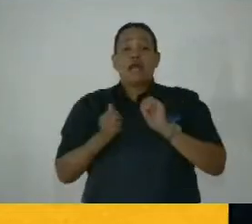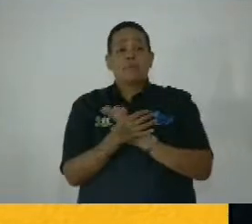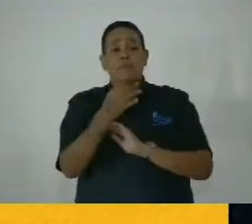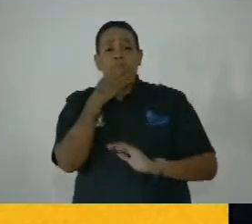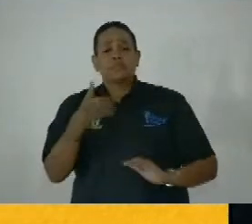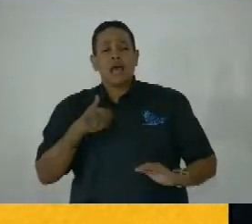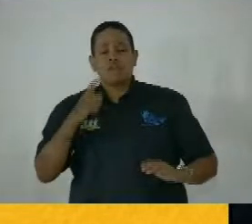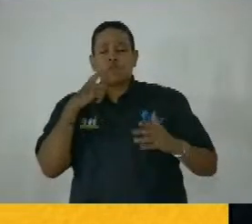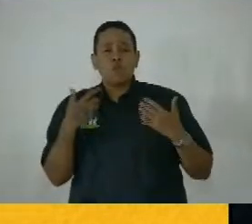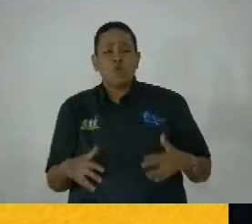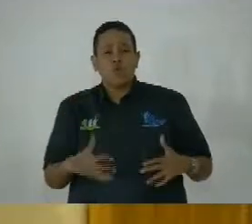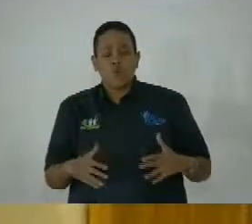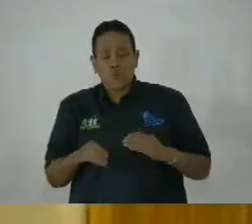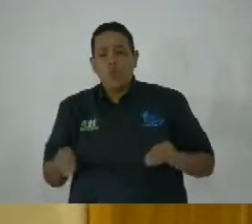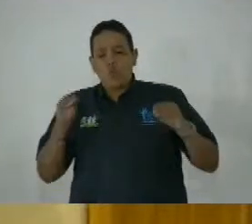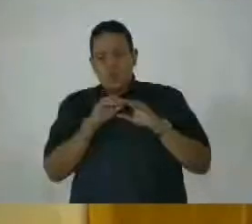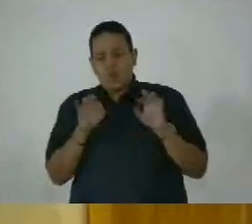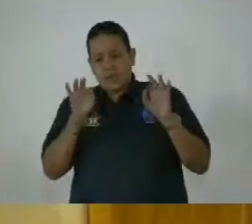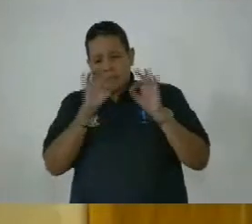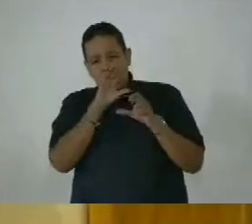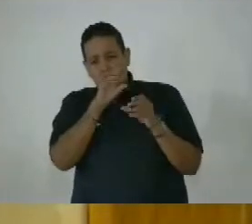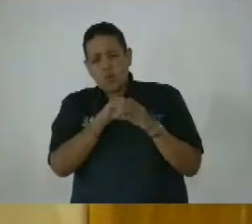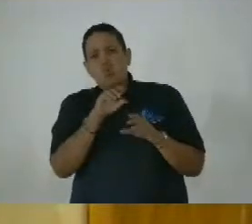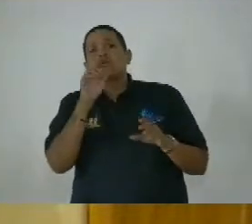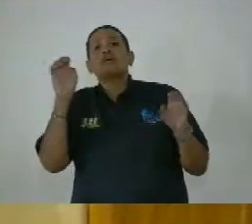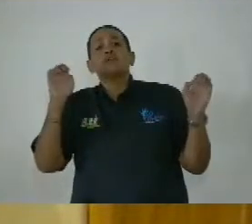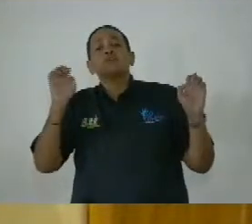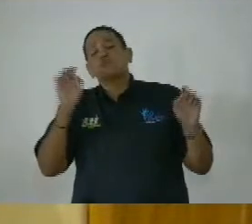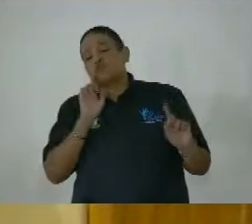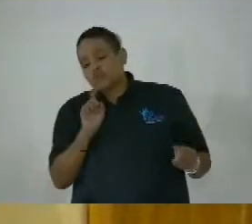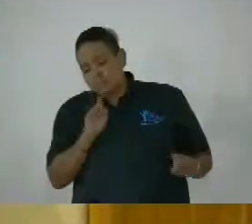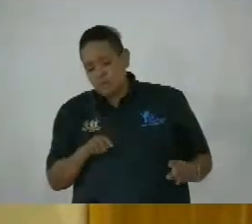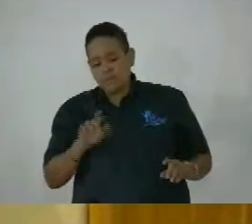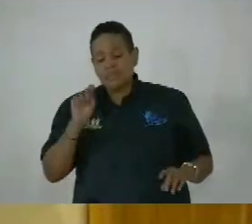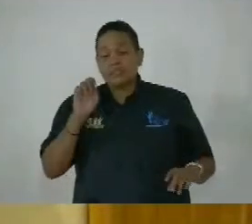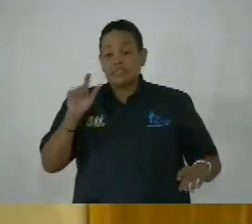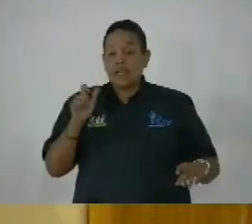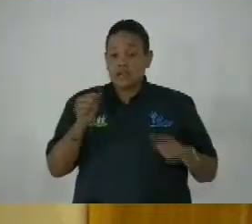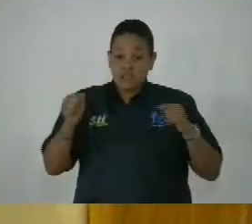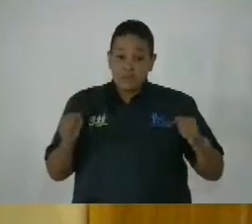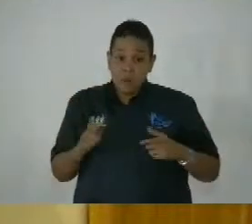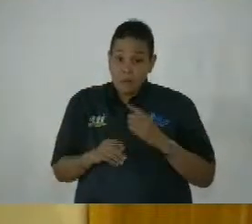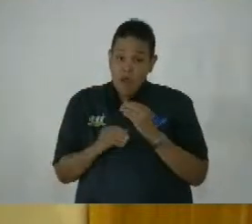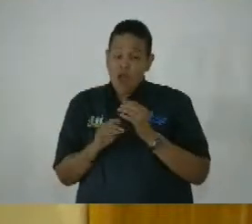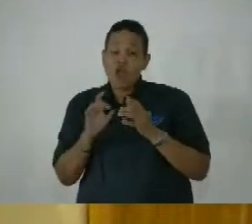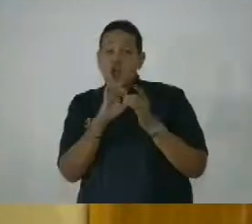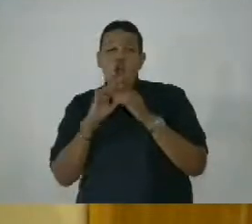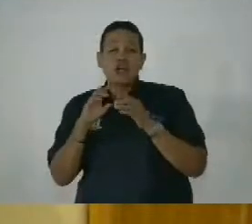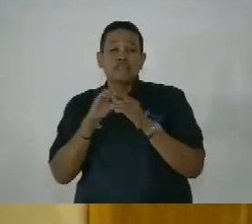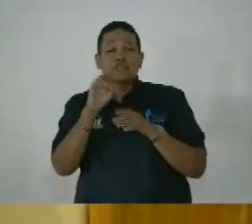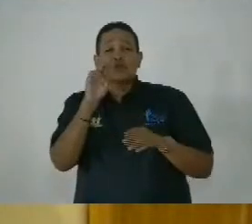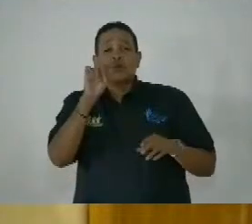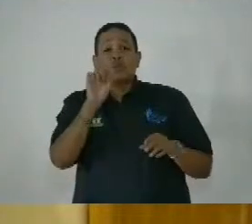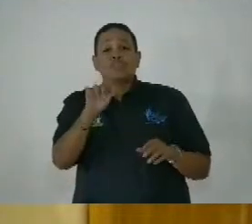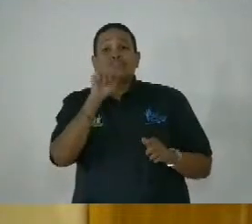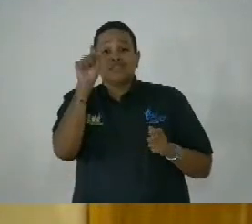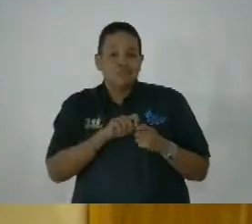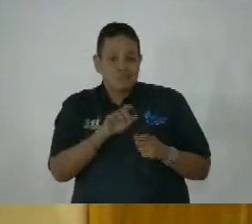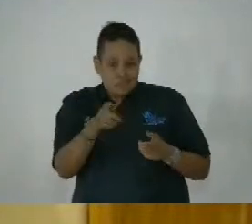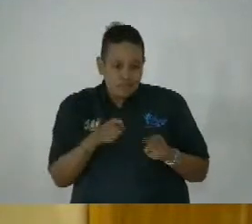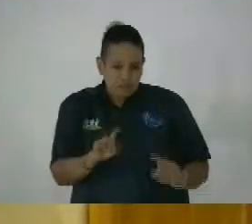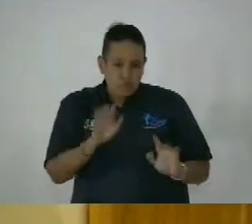have significantly improved emergency responsiveness, tactical deployments, and coordination among units, particularly